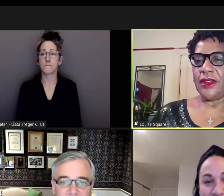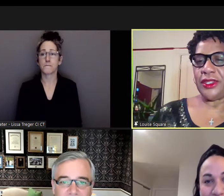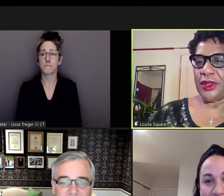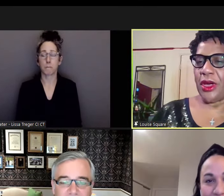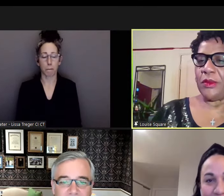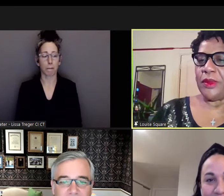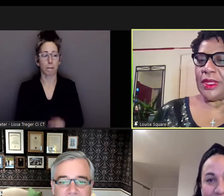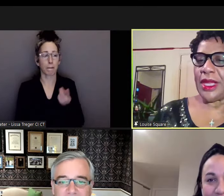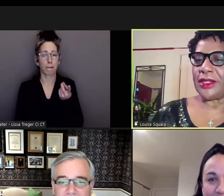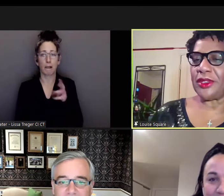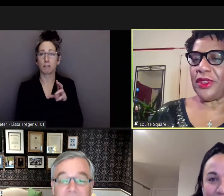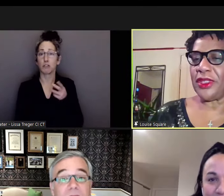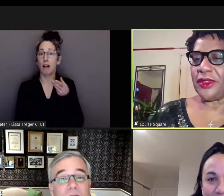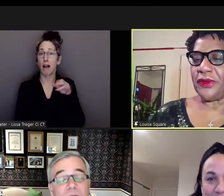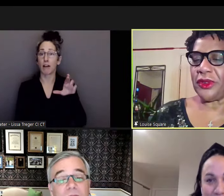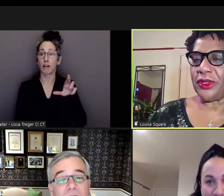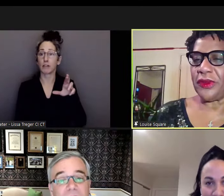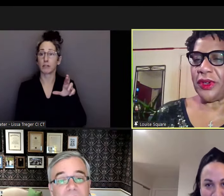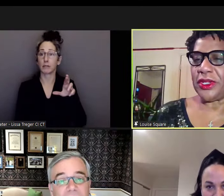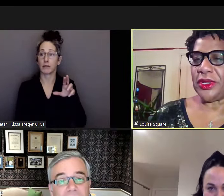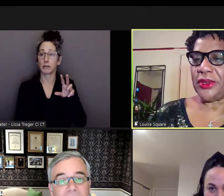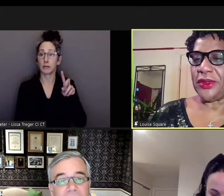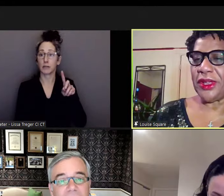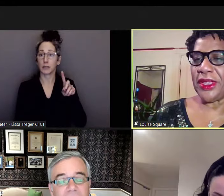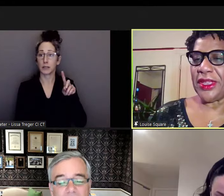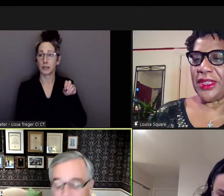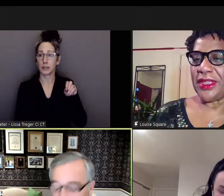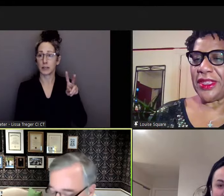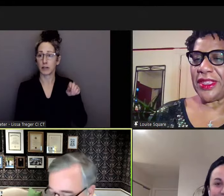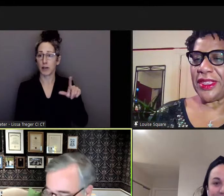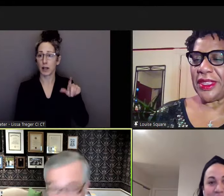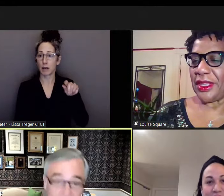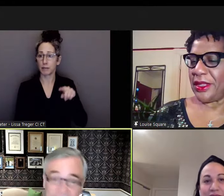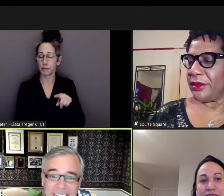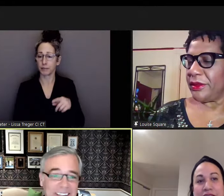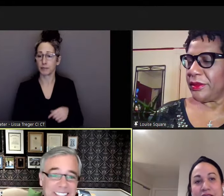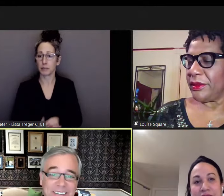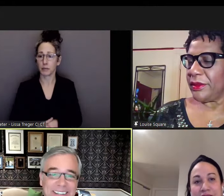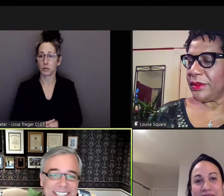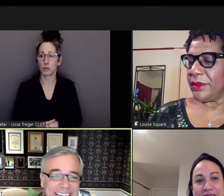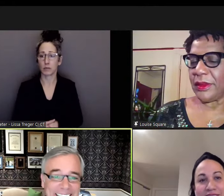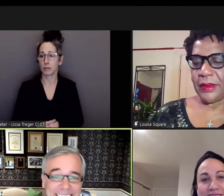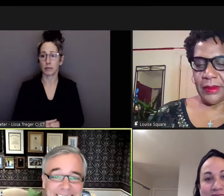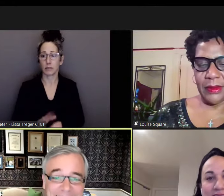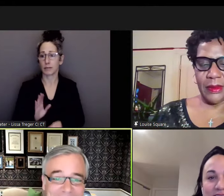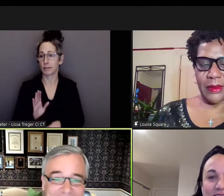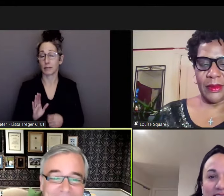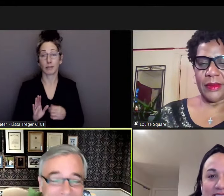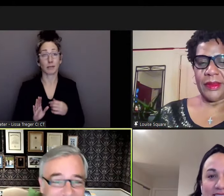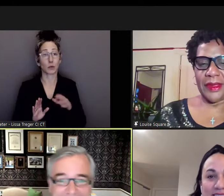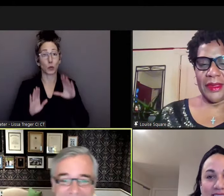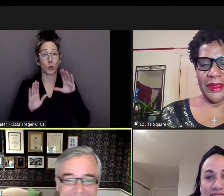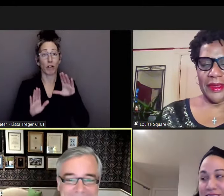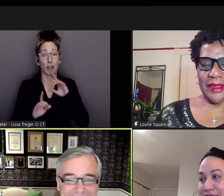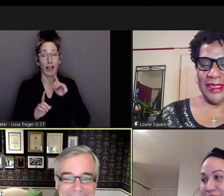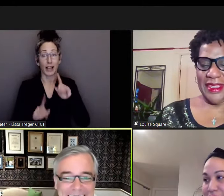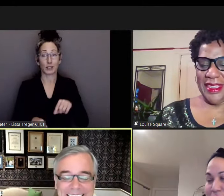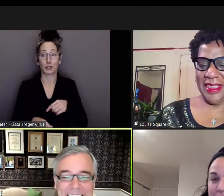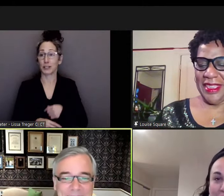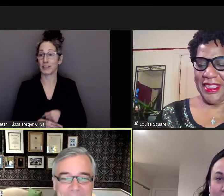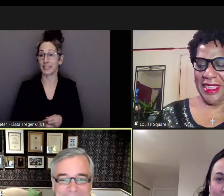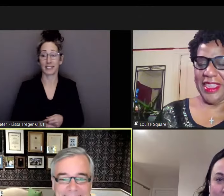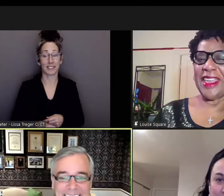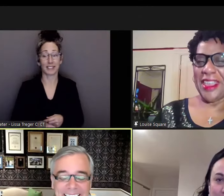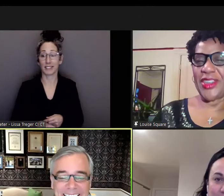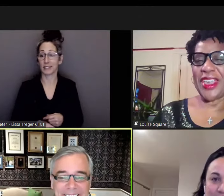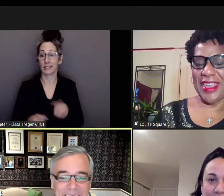Dr. Heyer, Dr. Davila deferred to you. I made 2 outstanding answers. I can't top